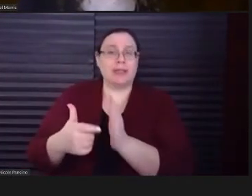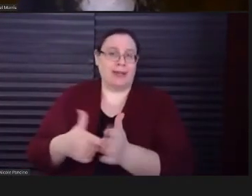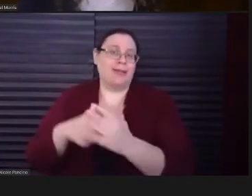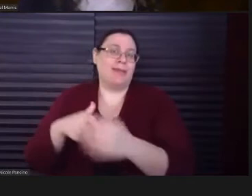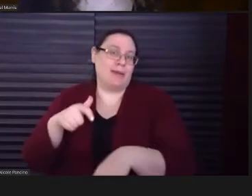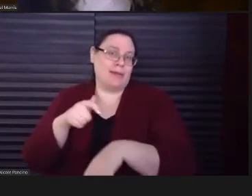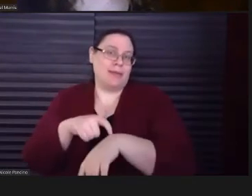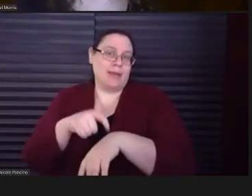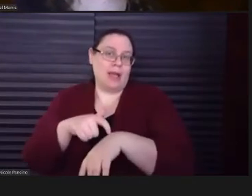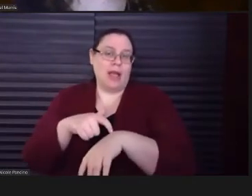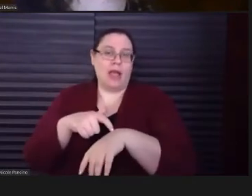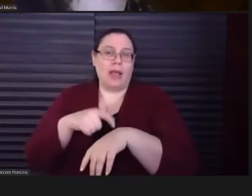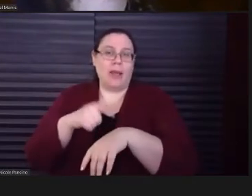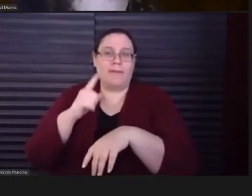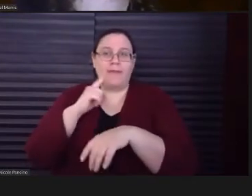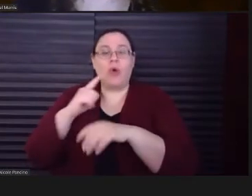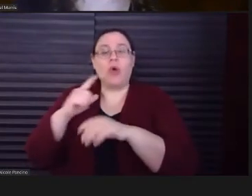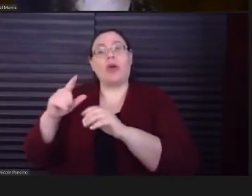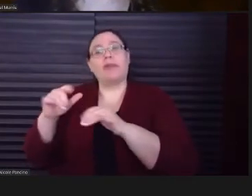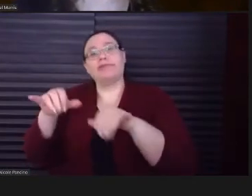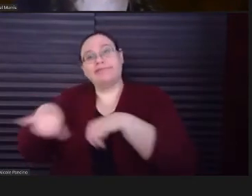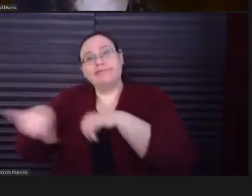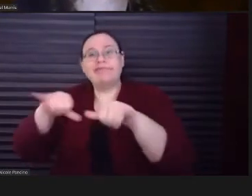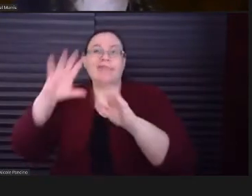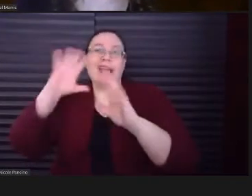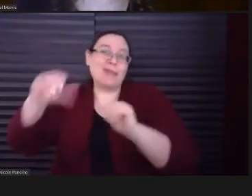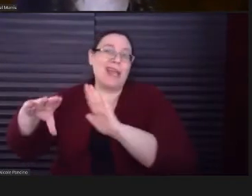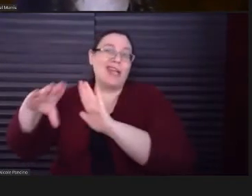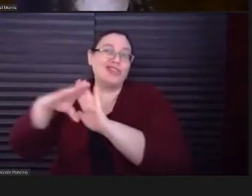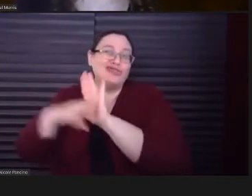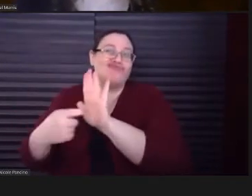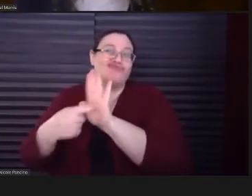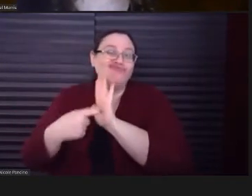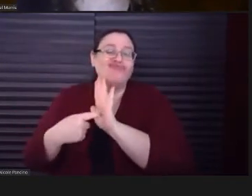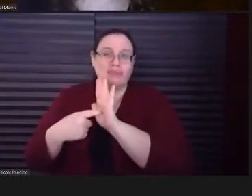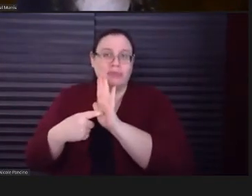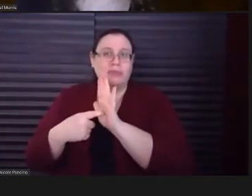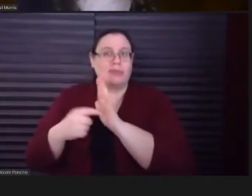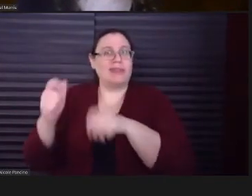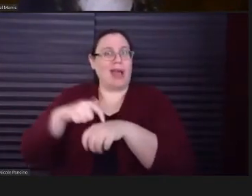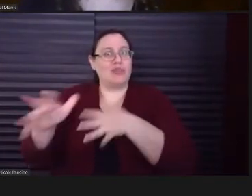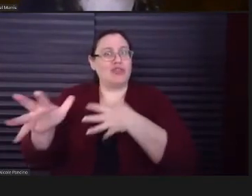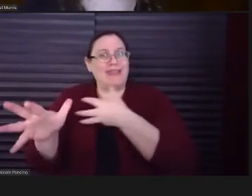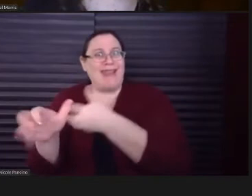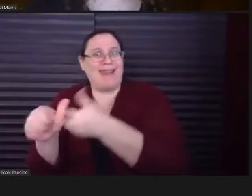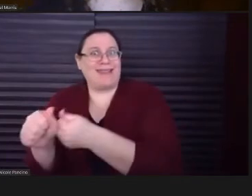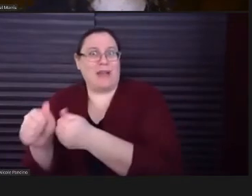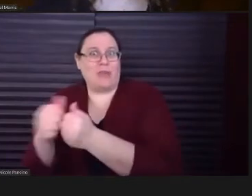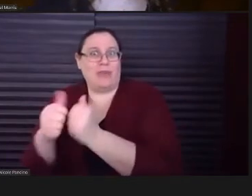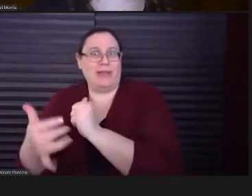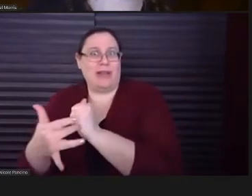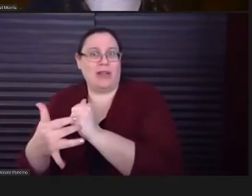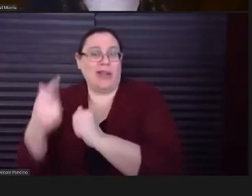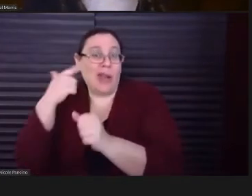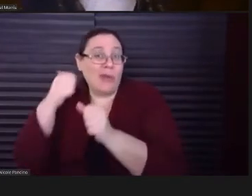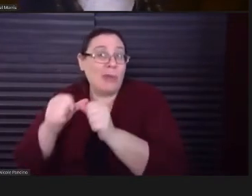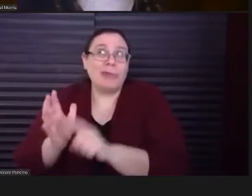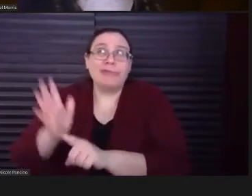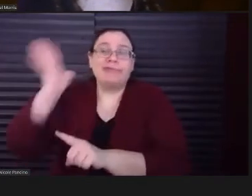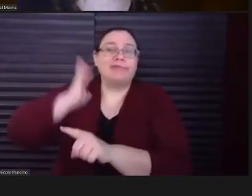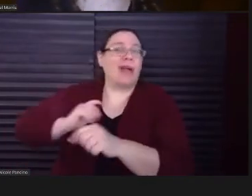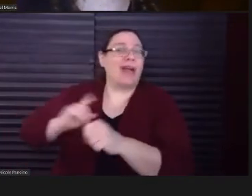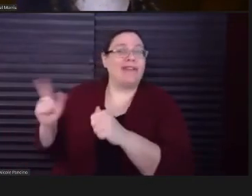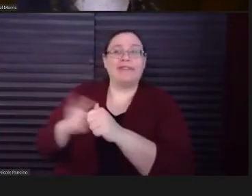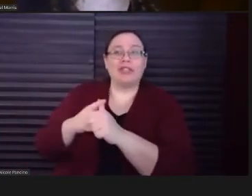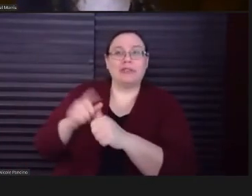the guidelines to catch up with that technology. And so I think I'm thinking back to my first CSUN. I